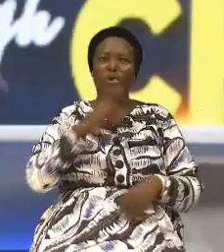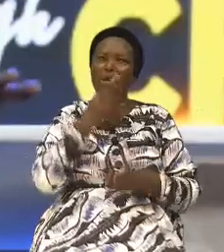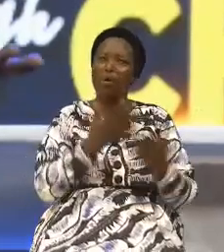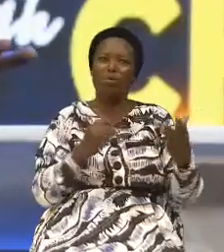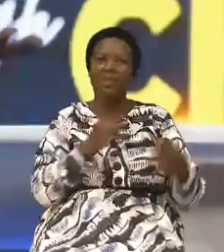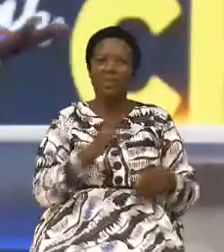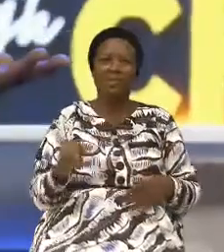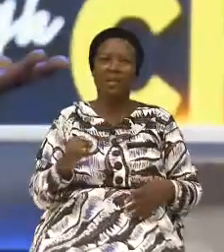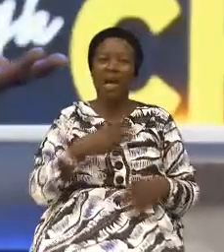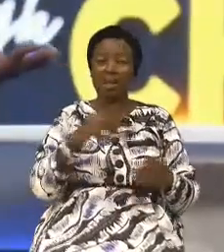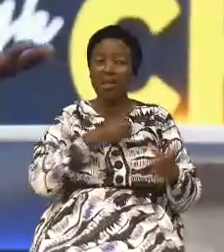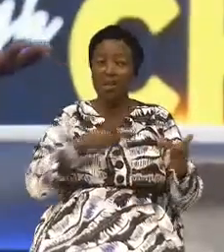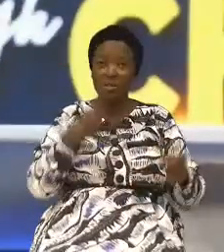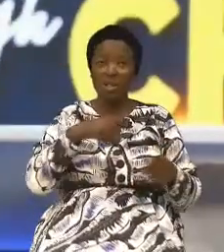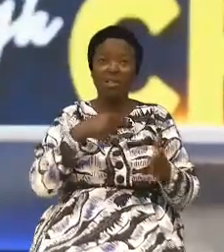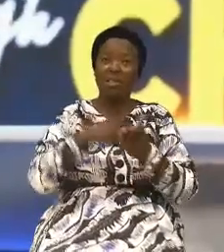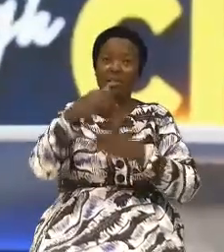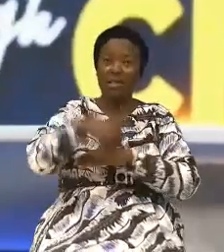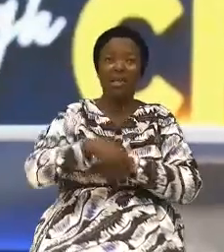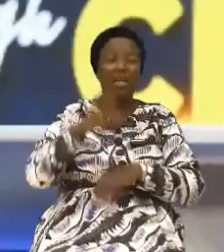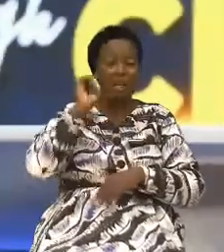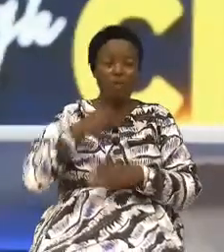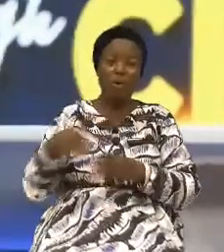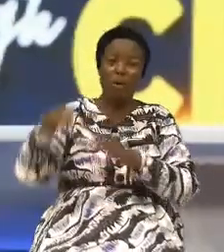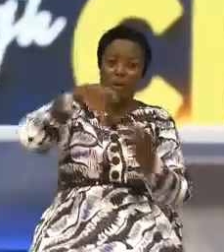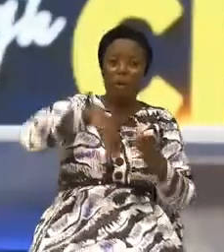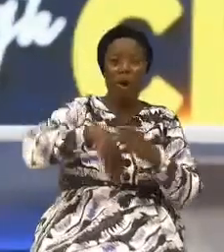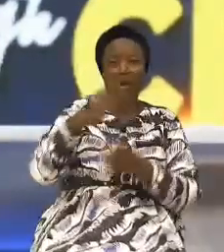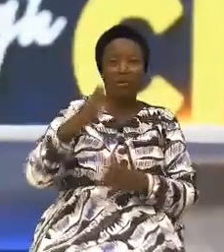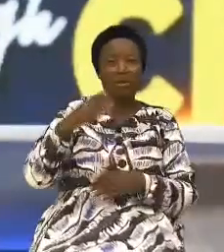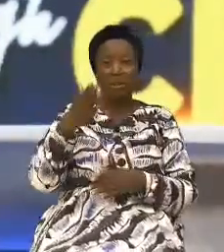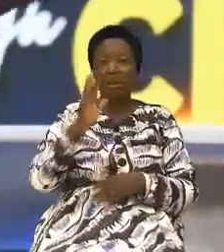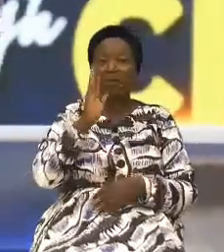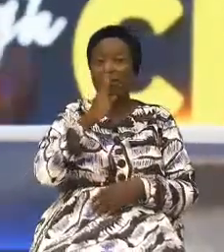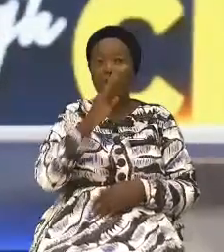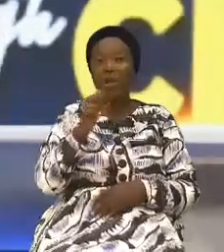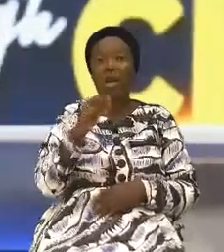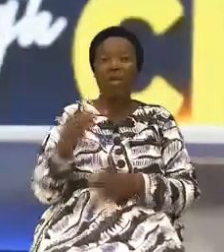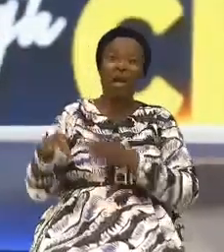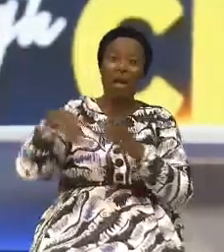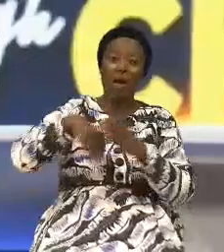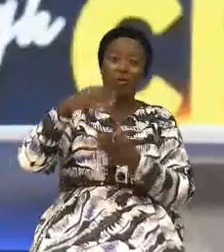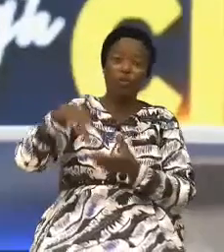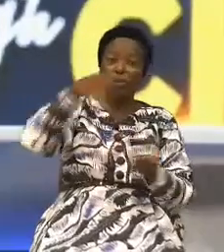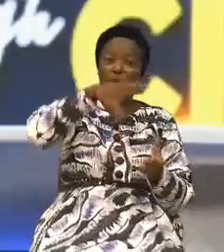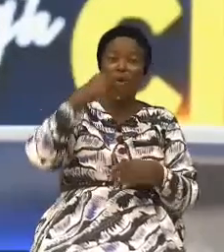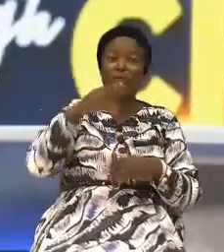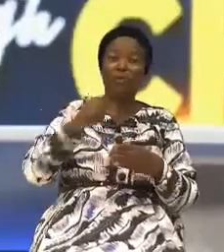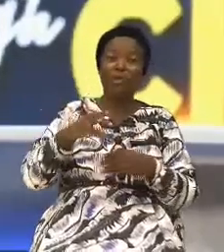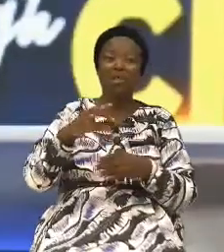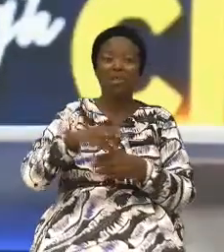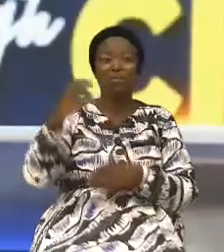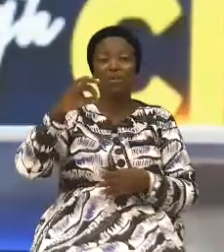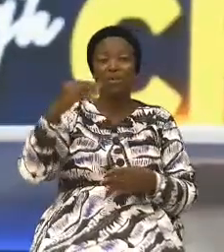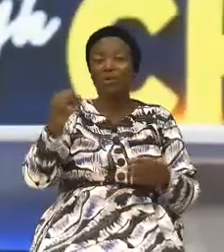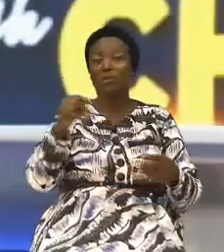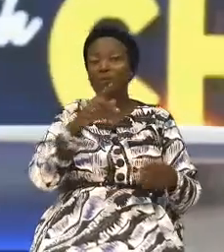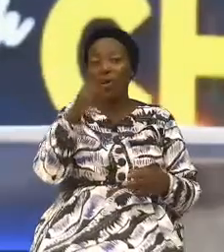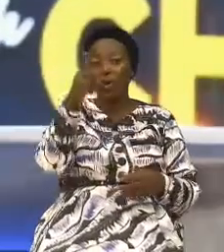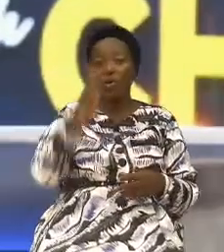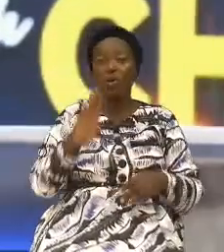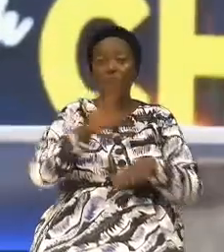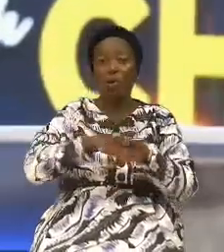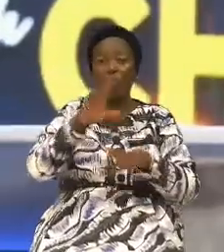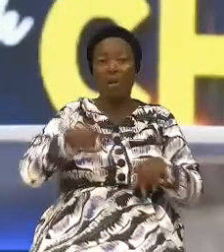said tonight, he will pour out, there'll be an outpouring of the Spirit of God upon your life tonight